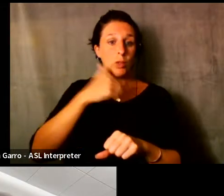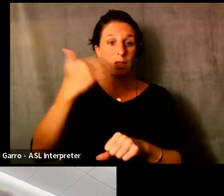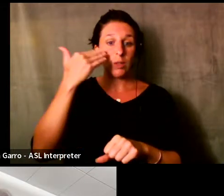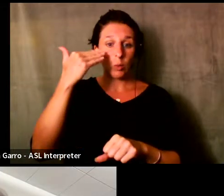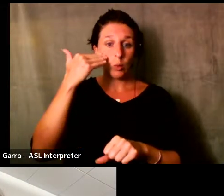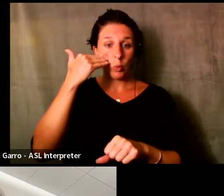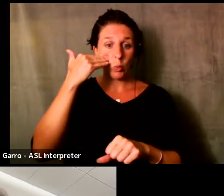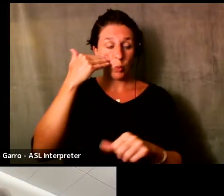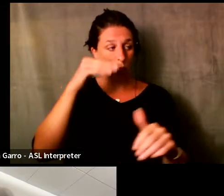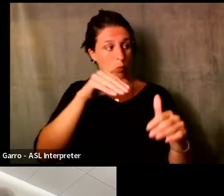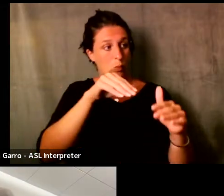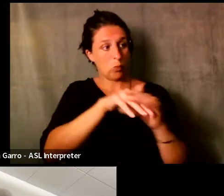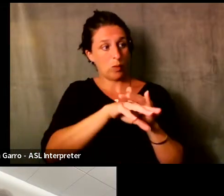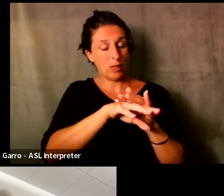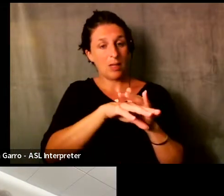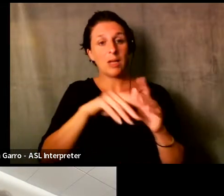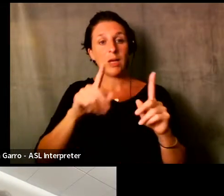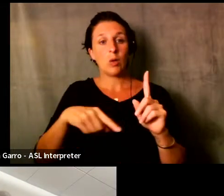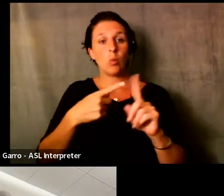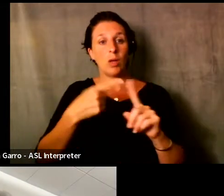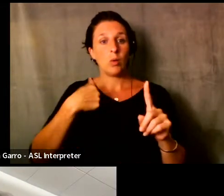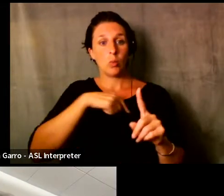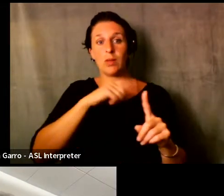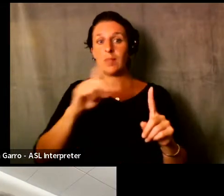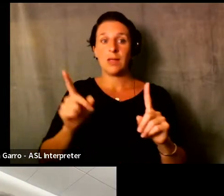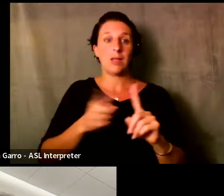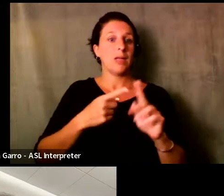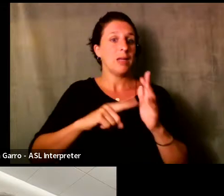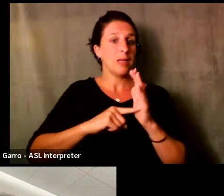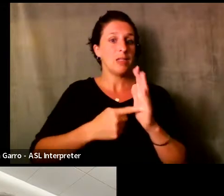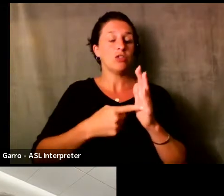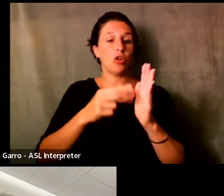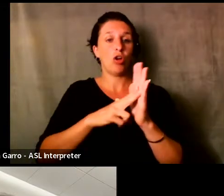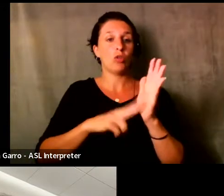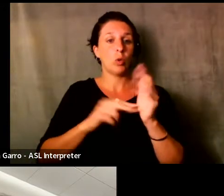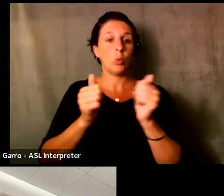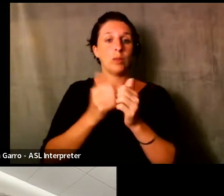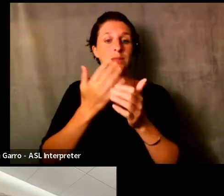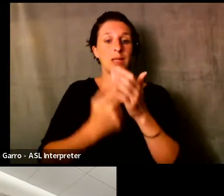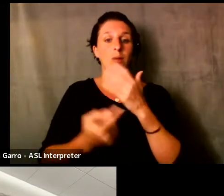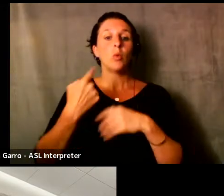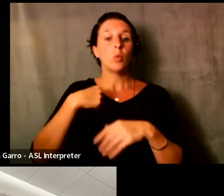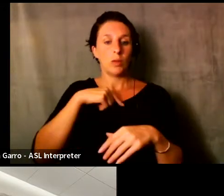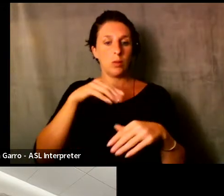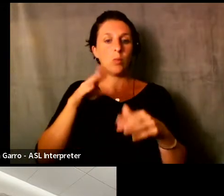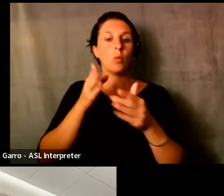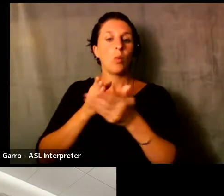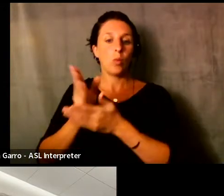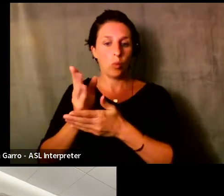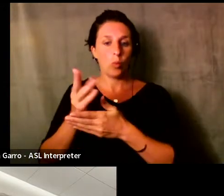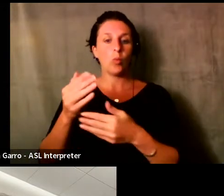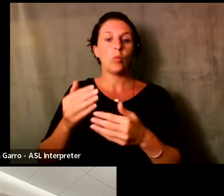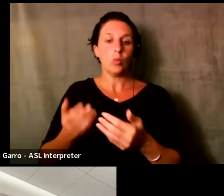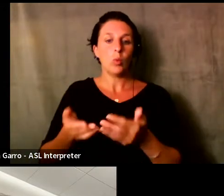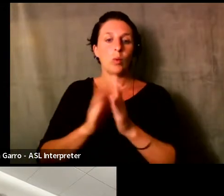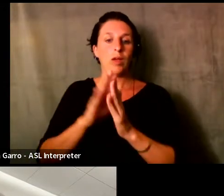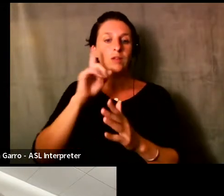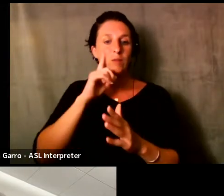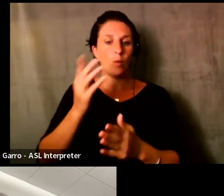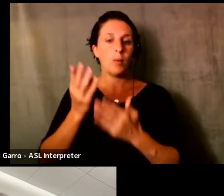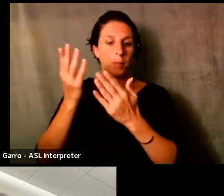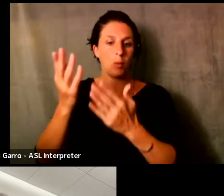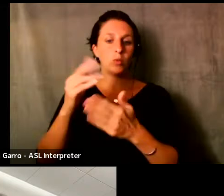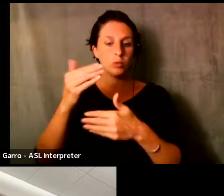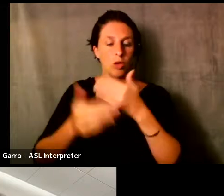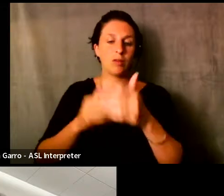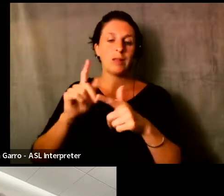going in, when we initially contracted with someone, we did go through a request for proposal process. So, and then we